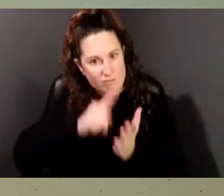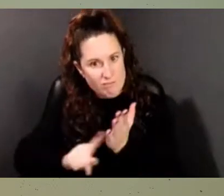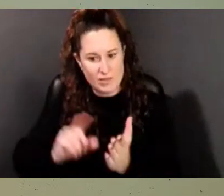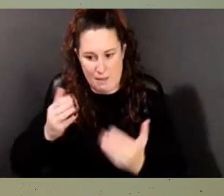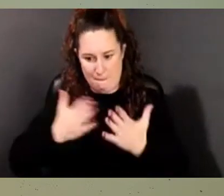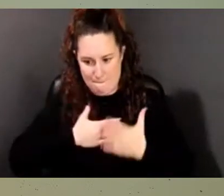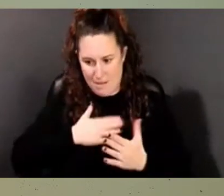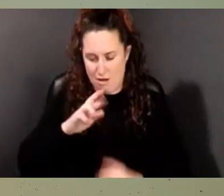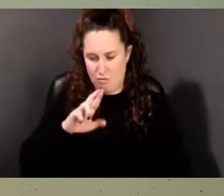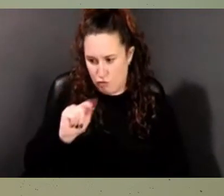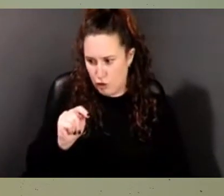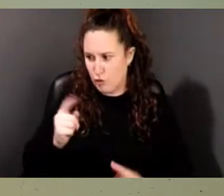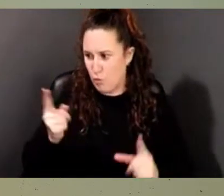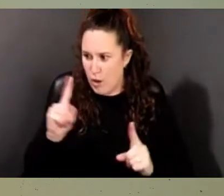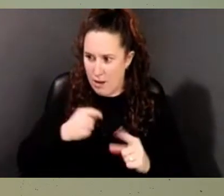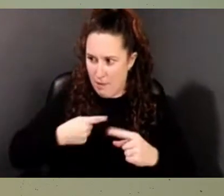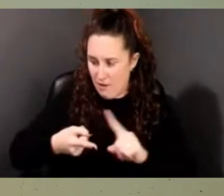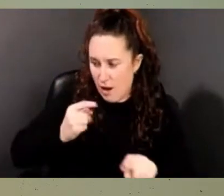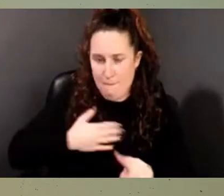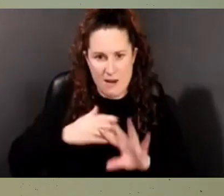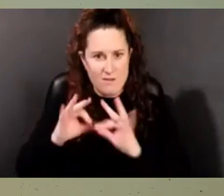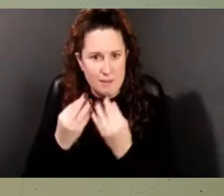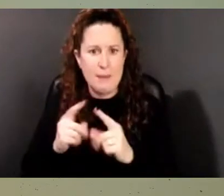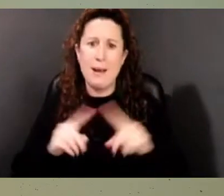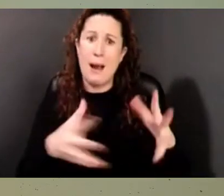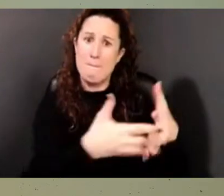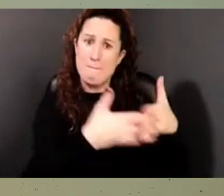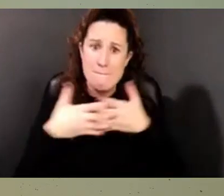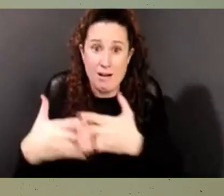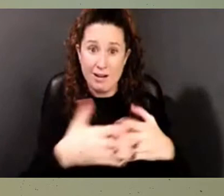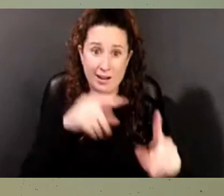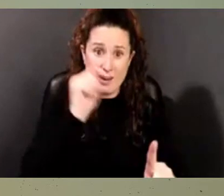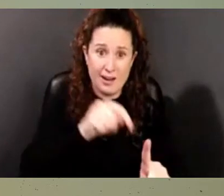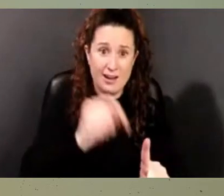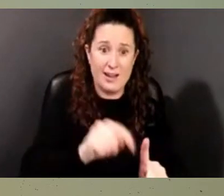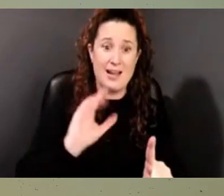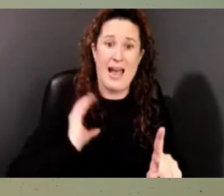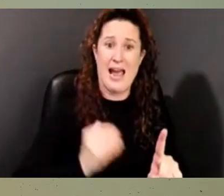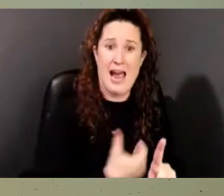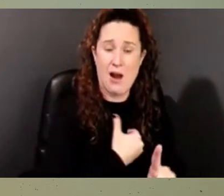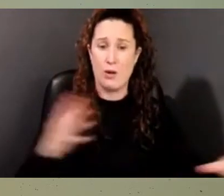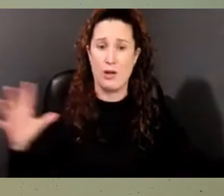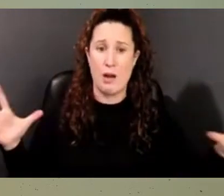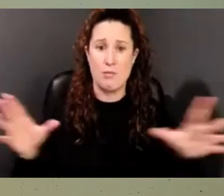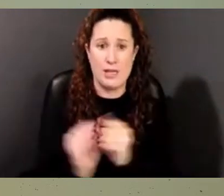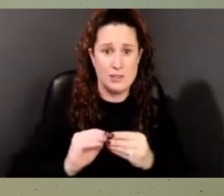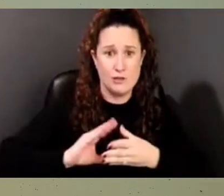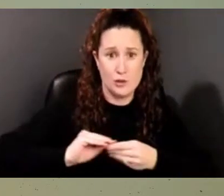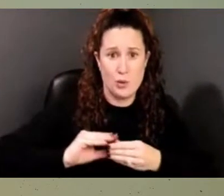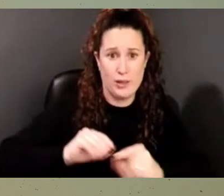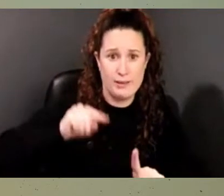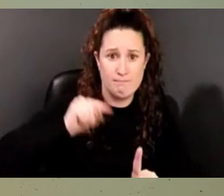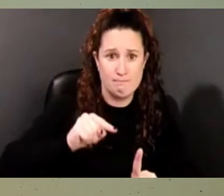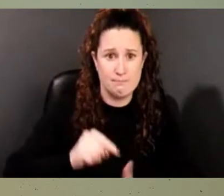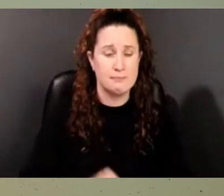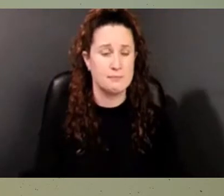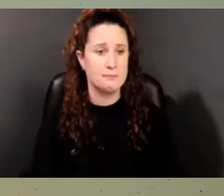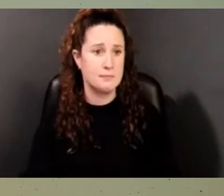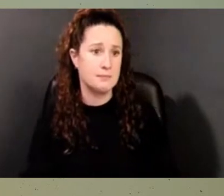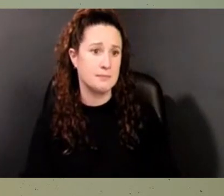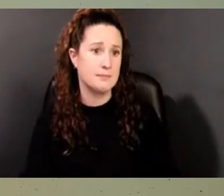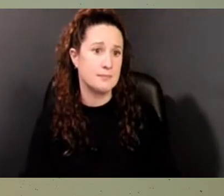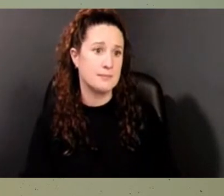very pivotal to America's roots and understanding our complete, comprehensive story. Next slide.